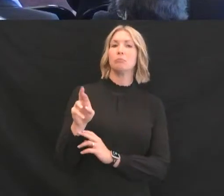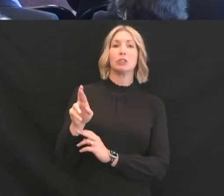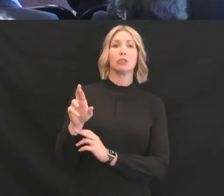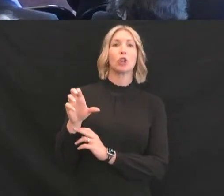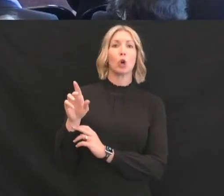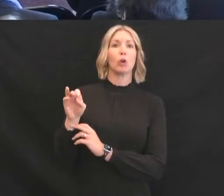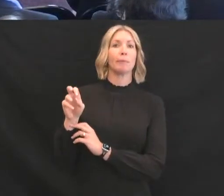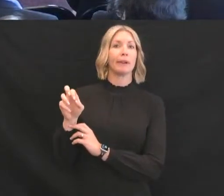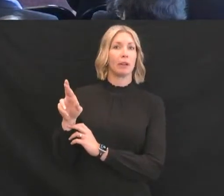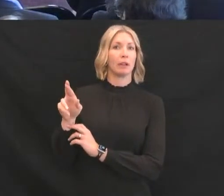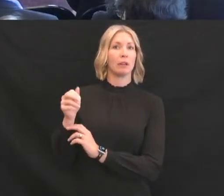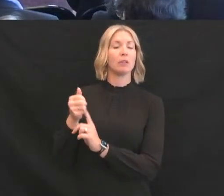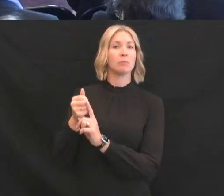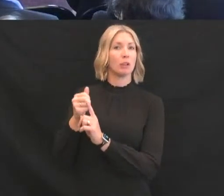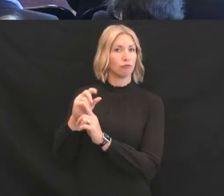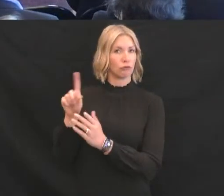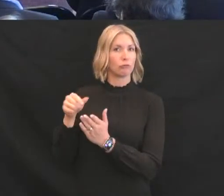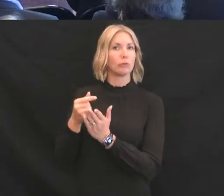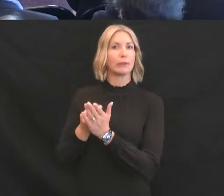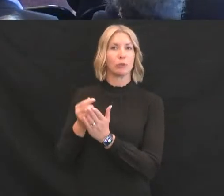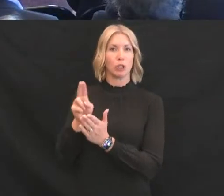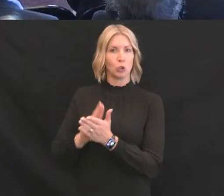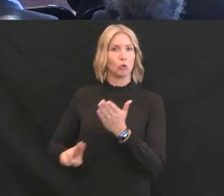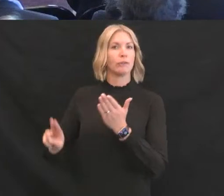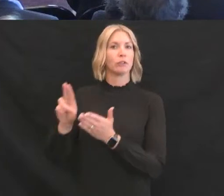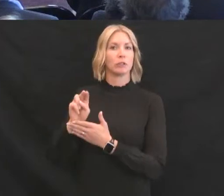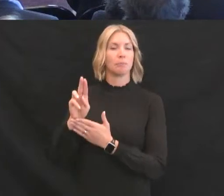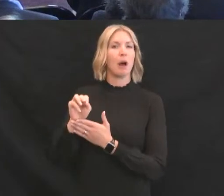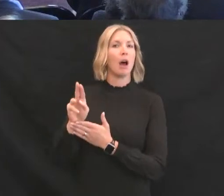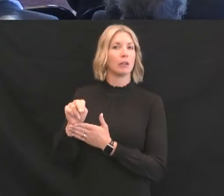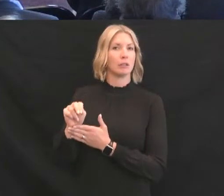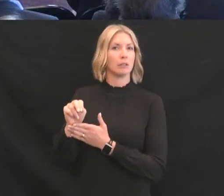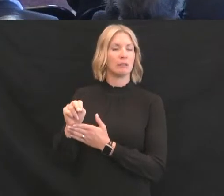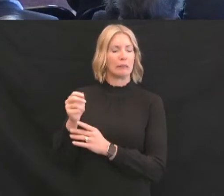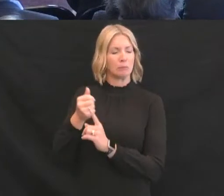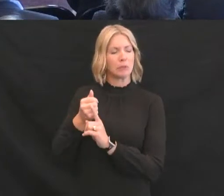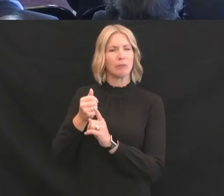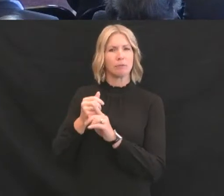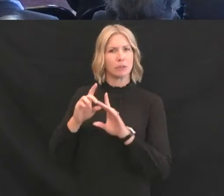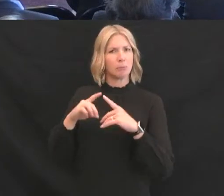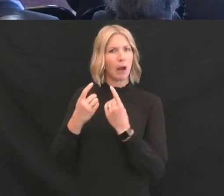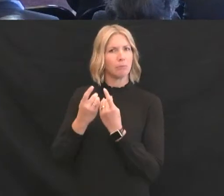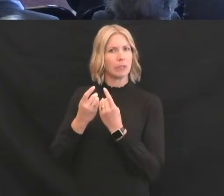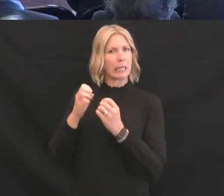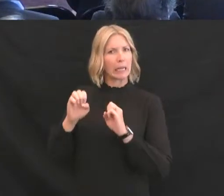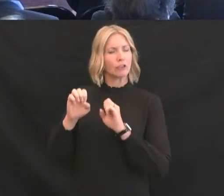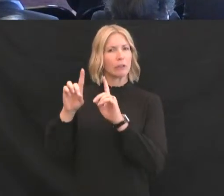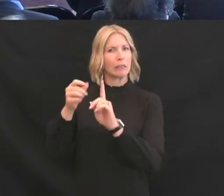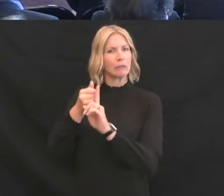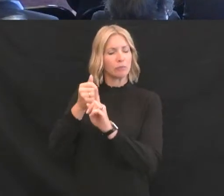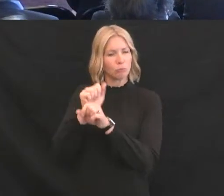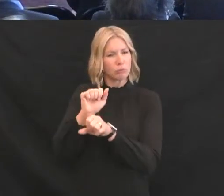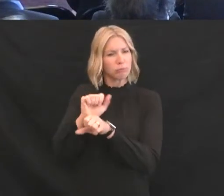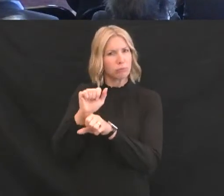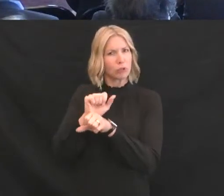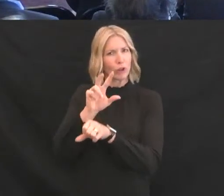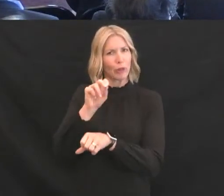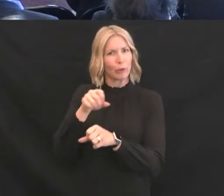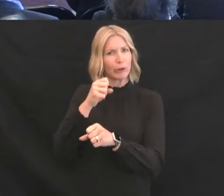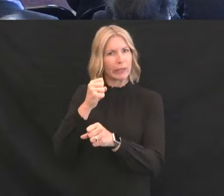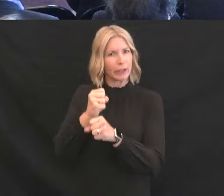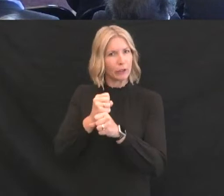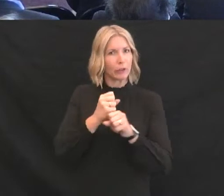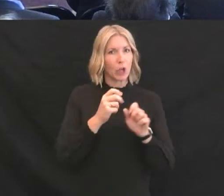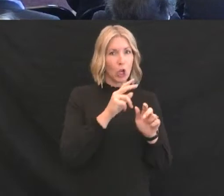Memorial University's Faculty of Education and worked for more than 30 years as a teacher, principal, and program